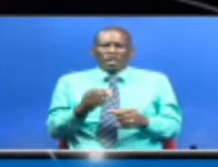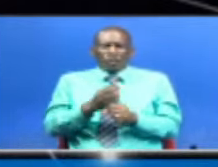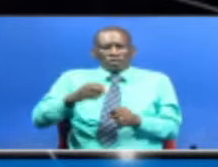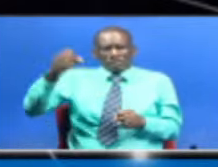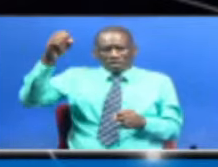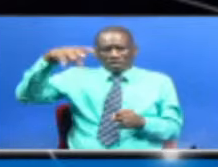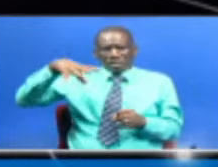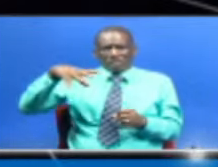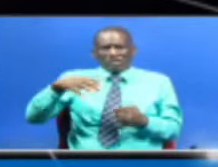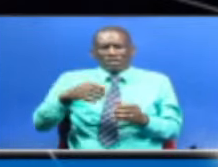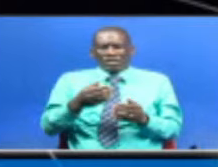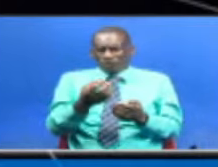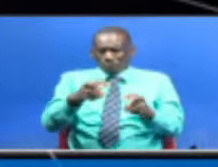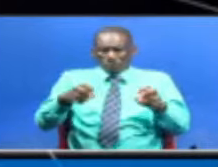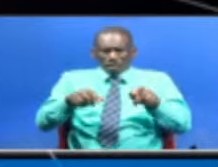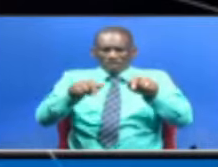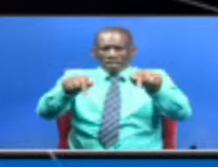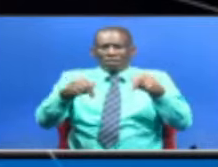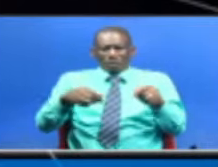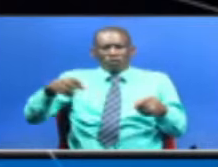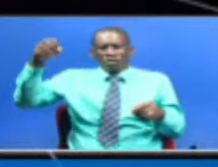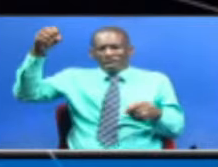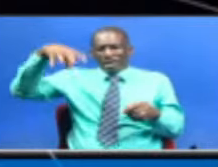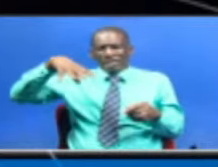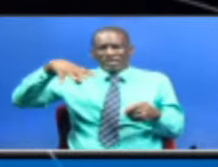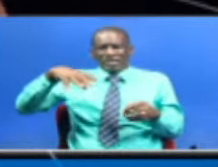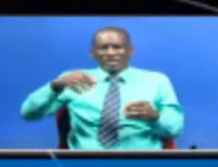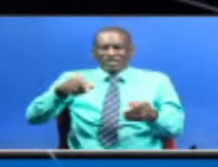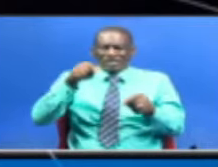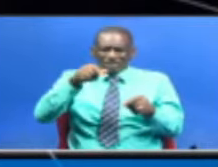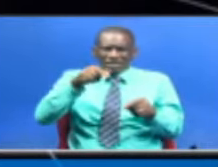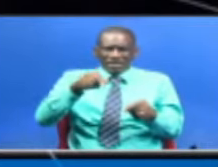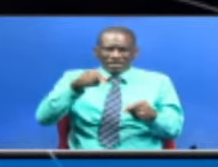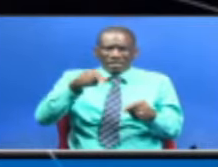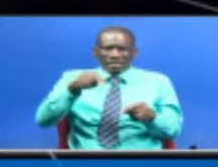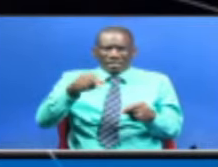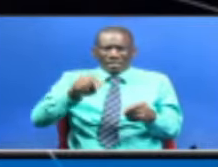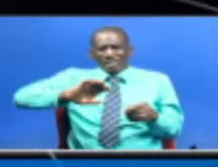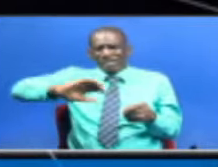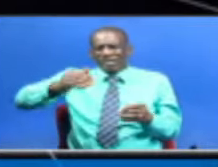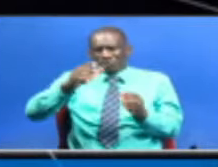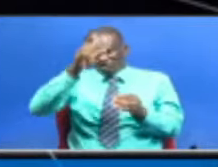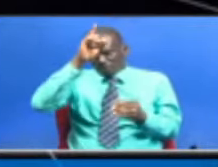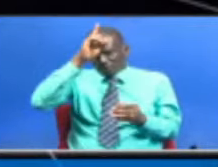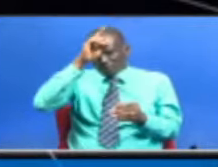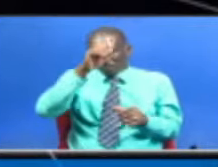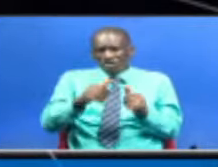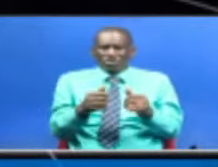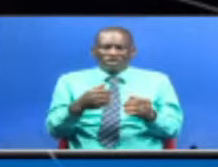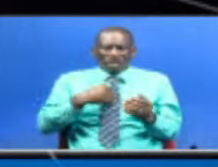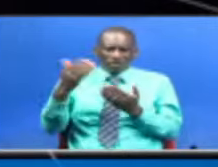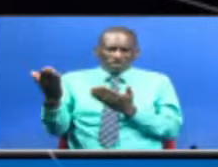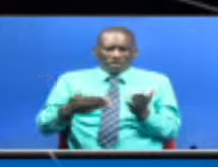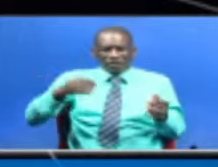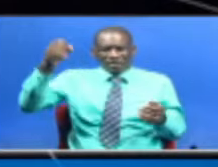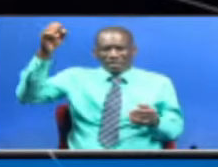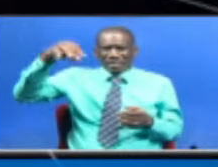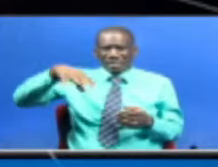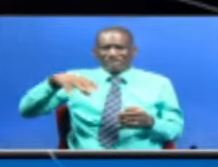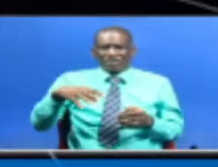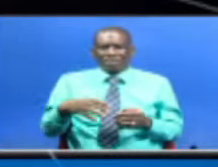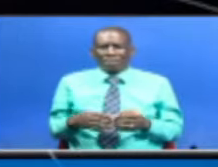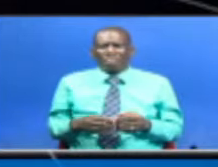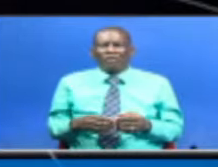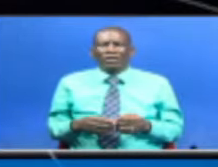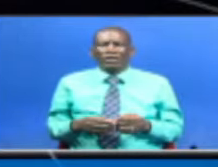the demand for energy in these towns and villages that have just received electricity, it's